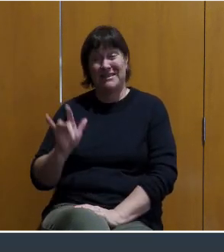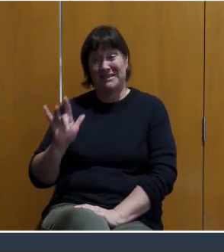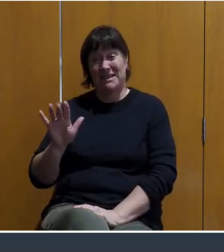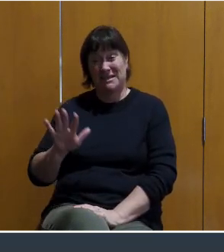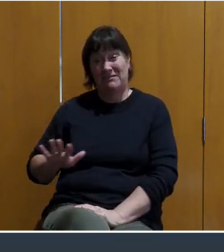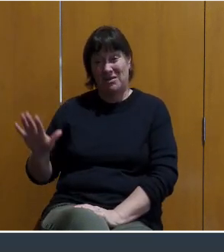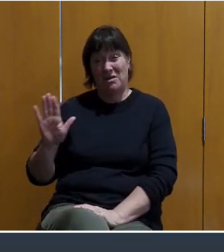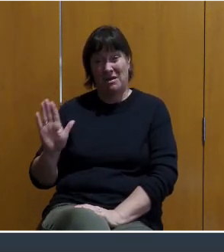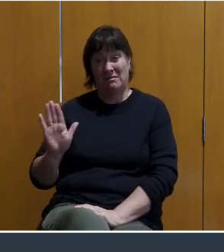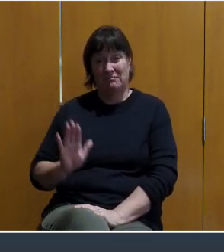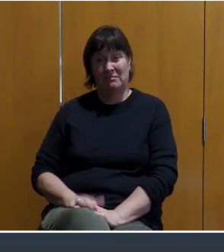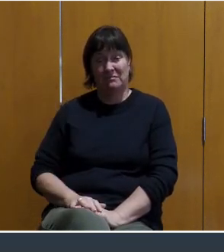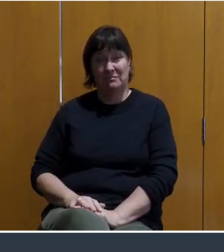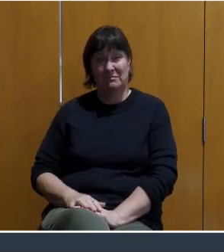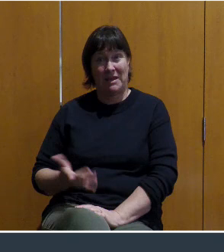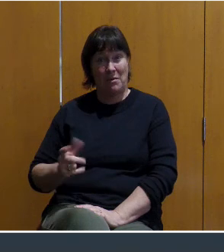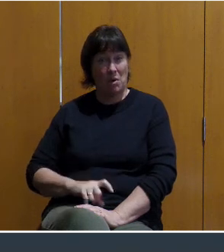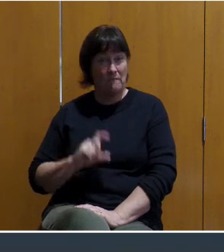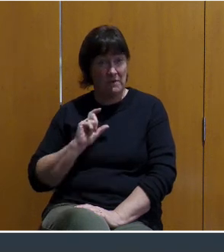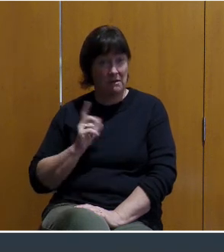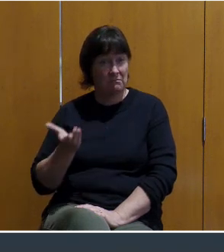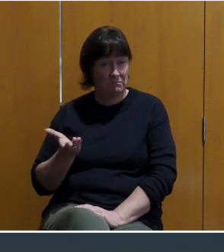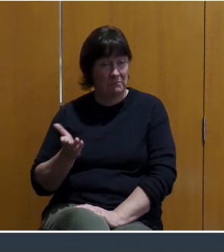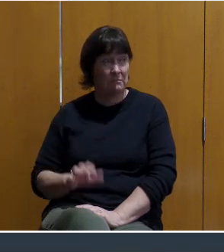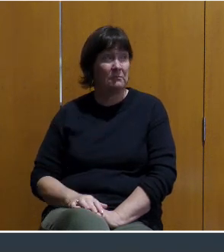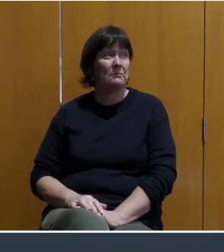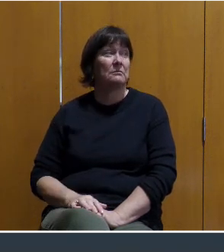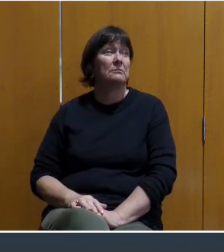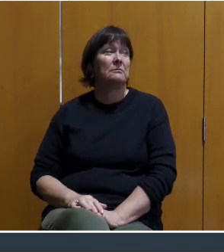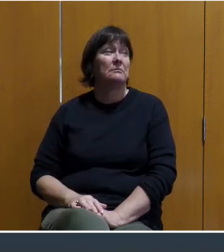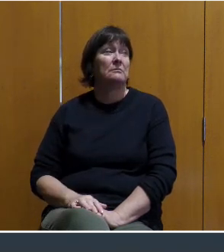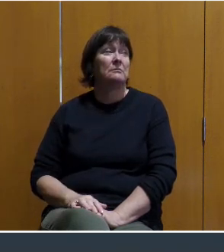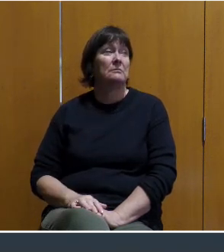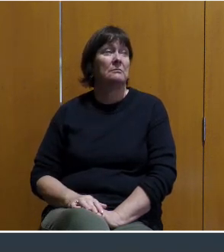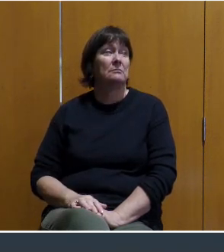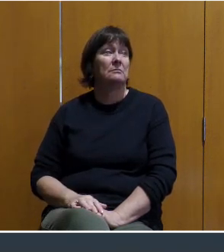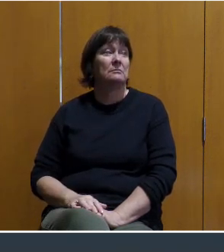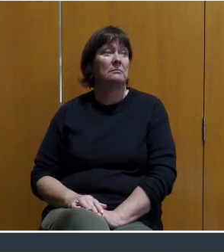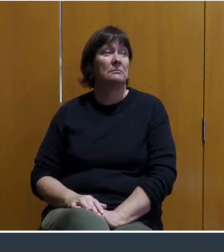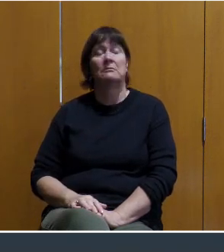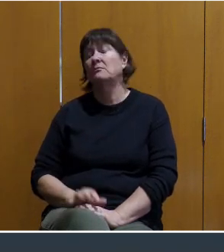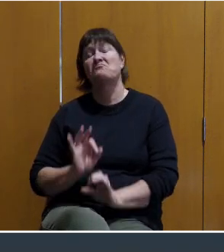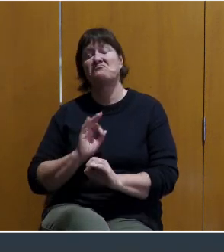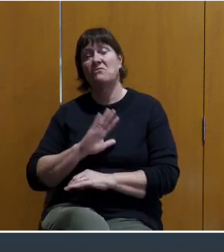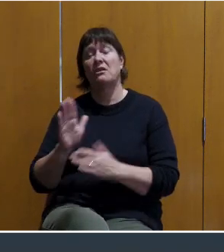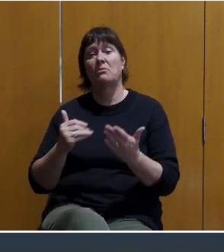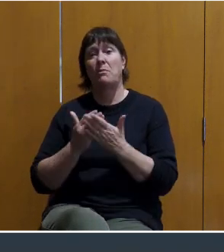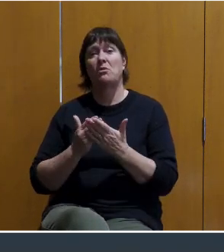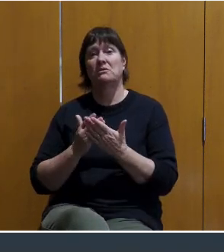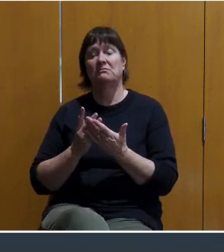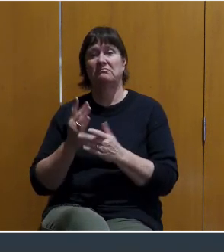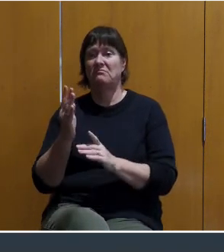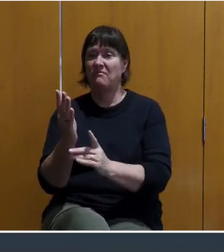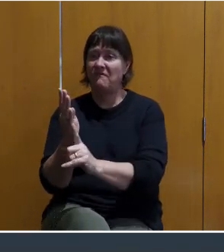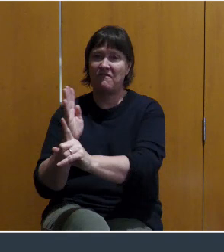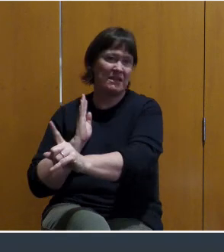sensitivity, Yes, how you need to. confident are we about that? It is, we haven't proposed a barrier because people can